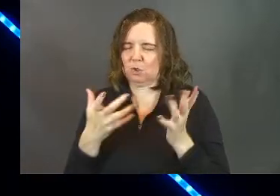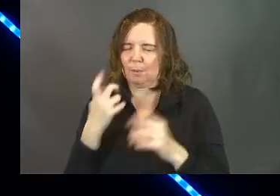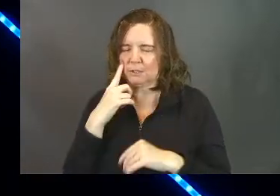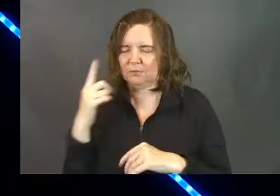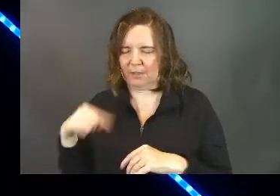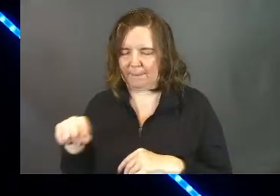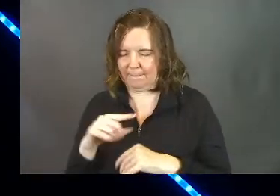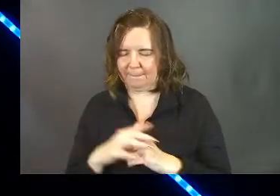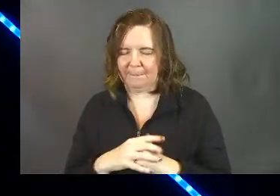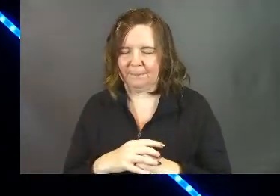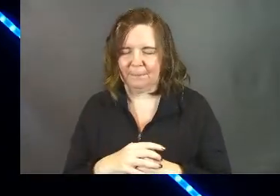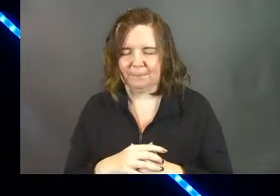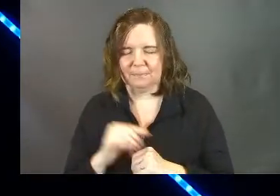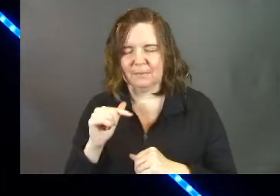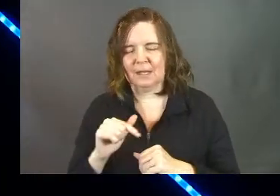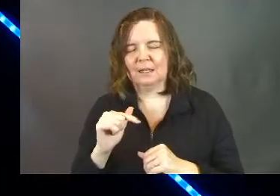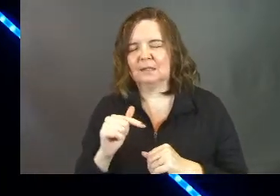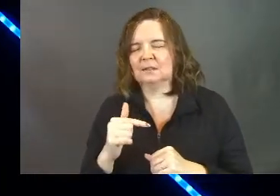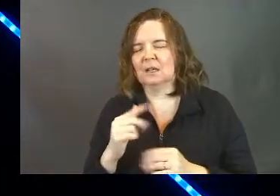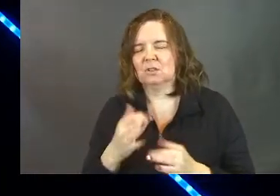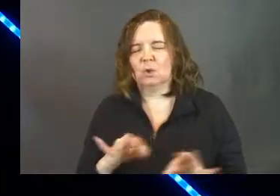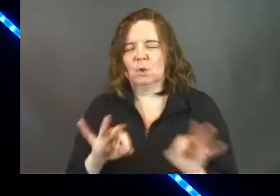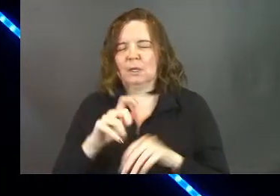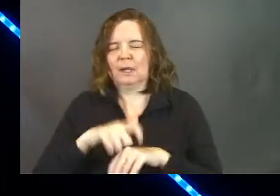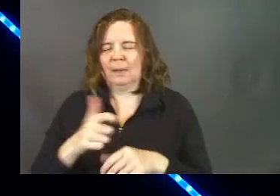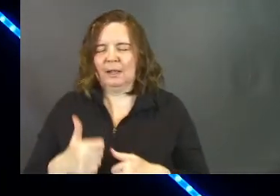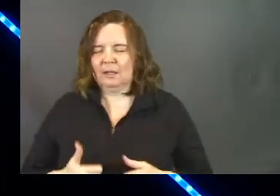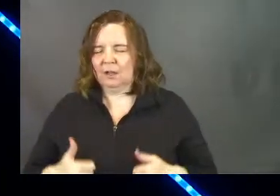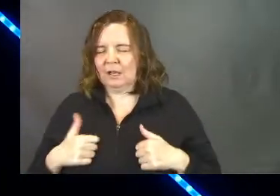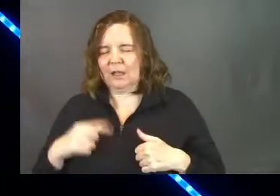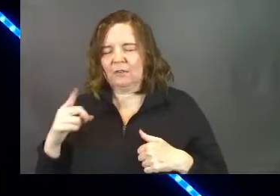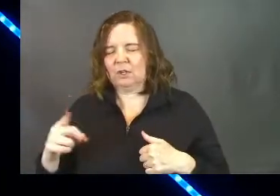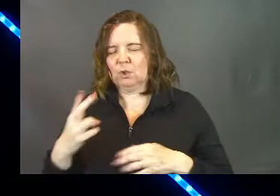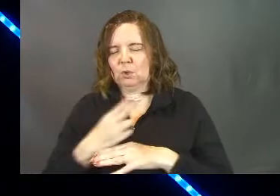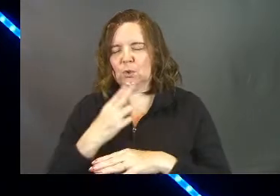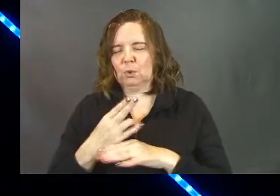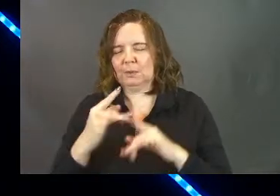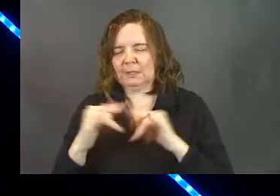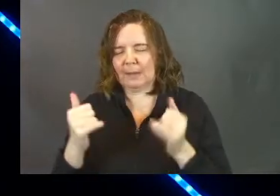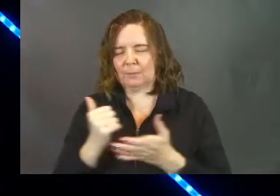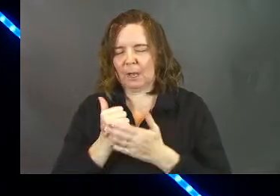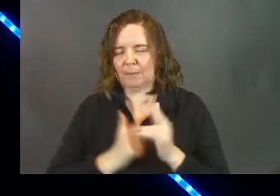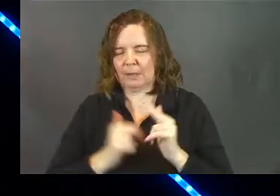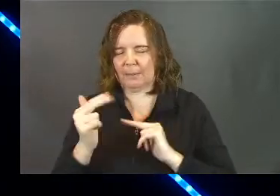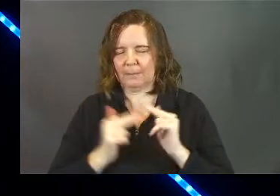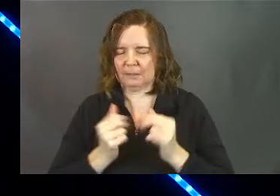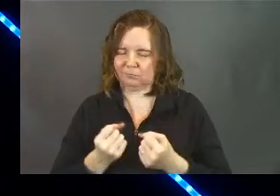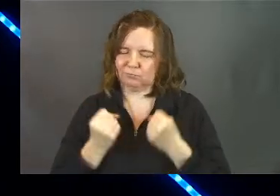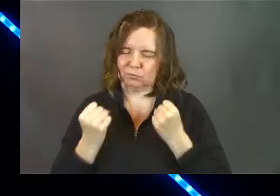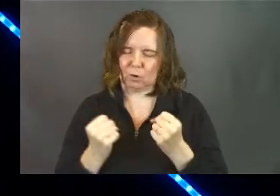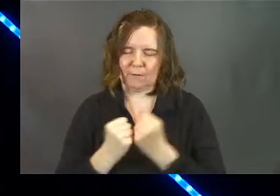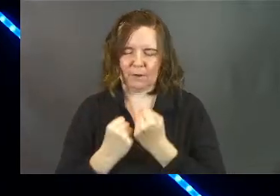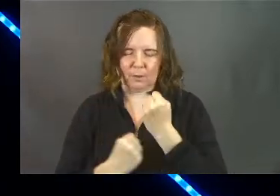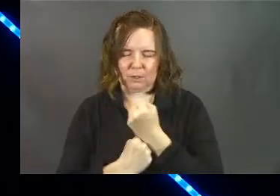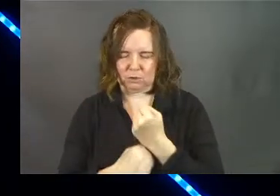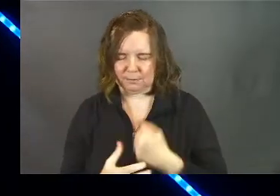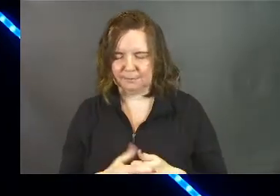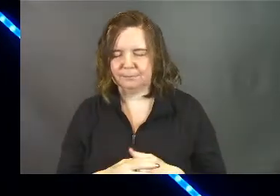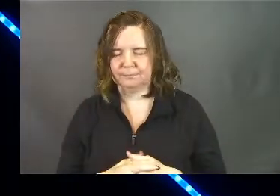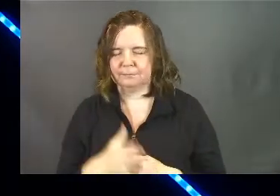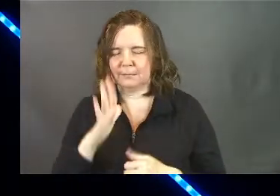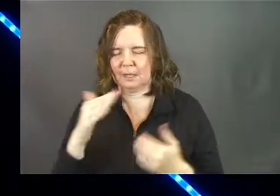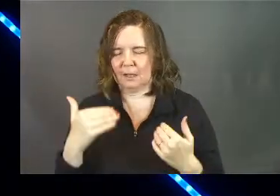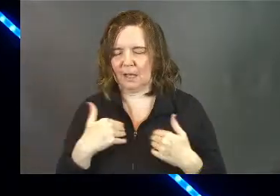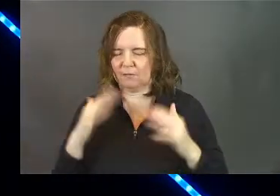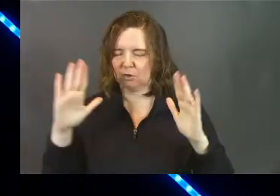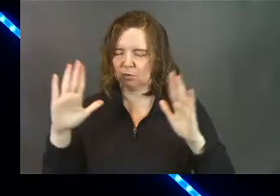them. God, is this such a crucial time in their life, God, that you would use this camp to help them build a solid foundation. God, that they